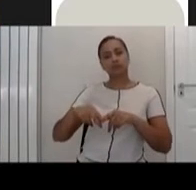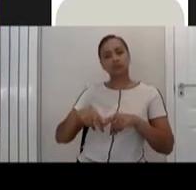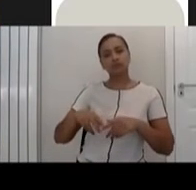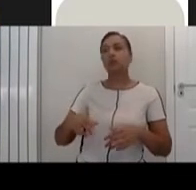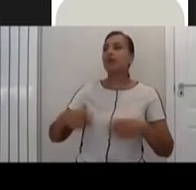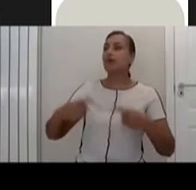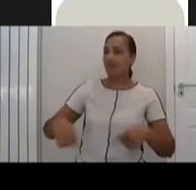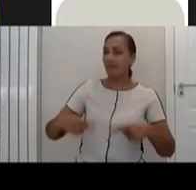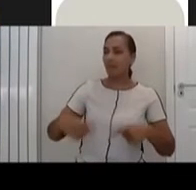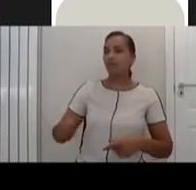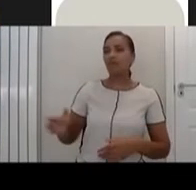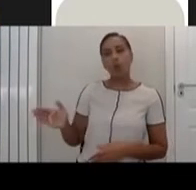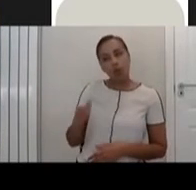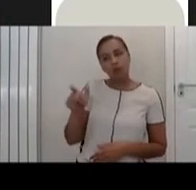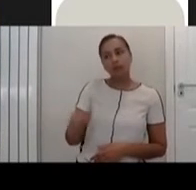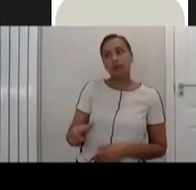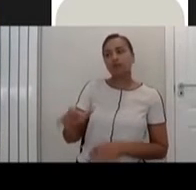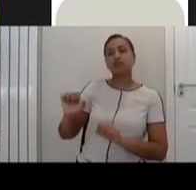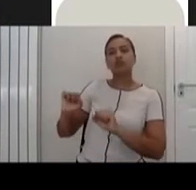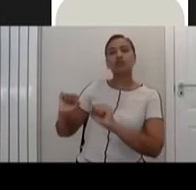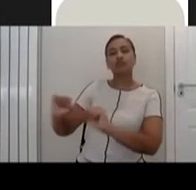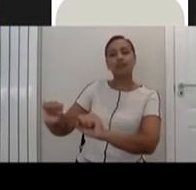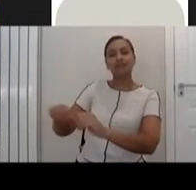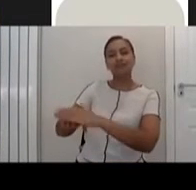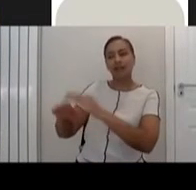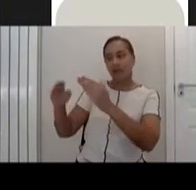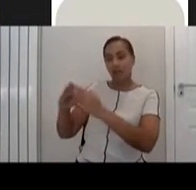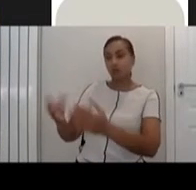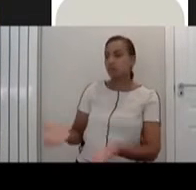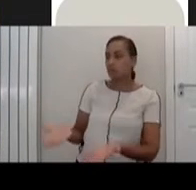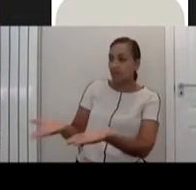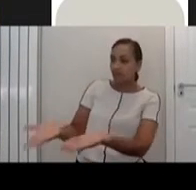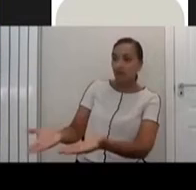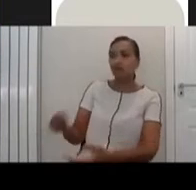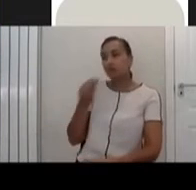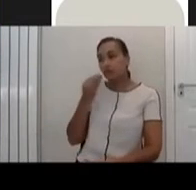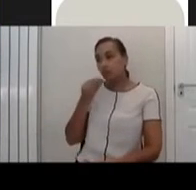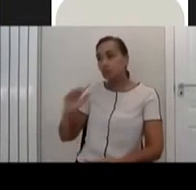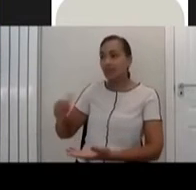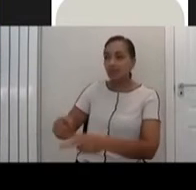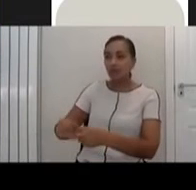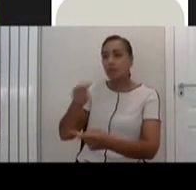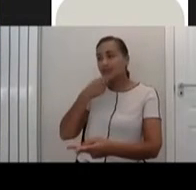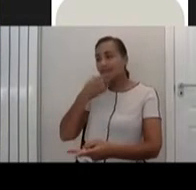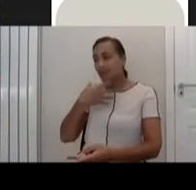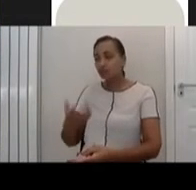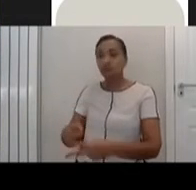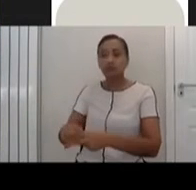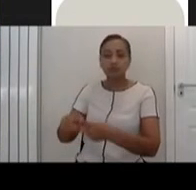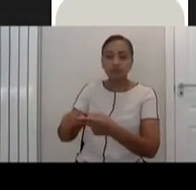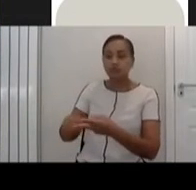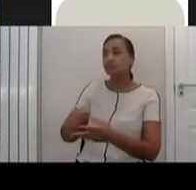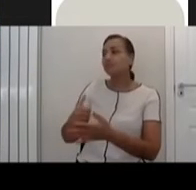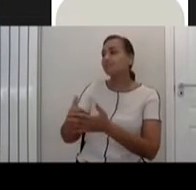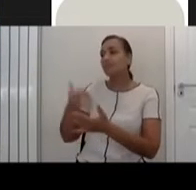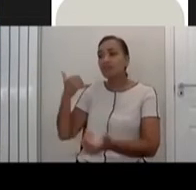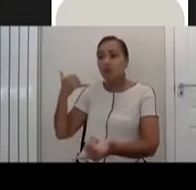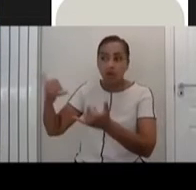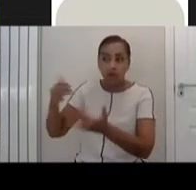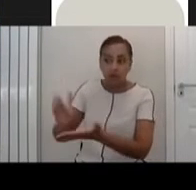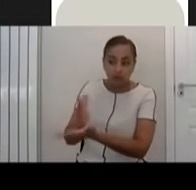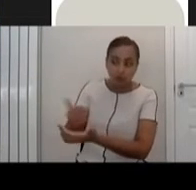were shielding, and that included food, delivery of medicine, regular phone